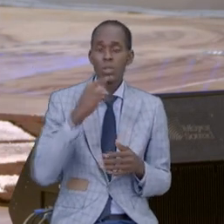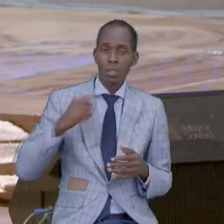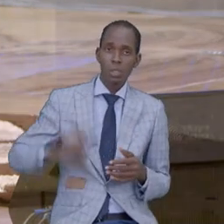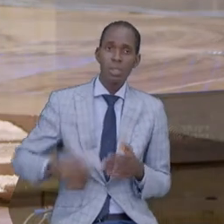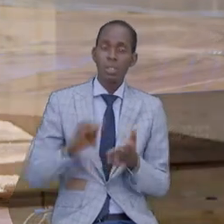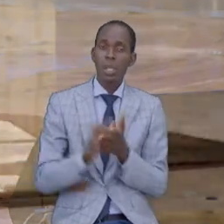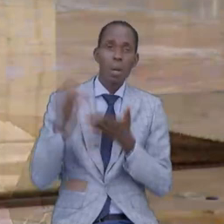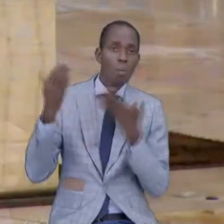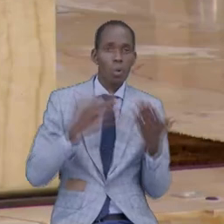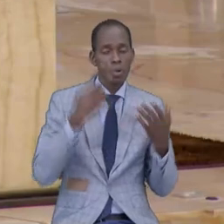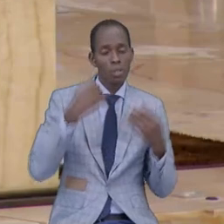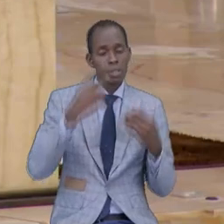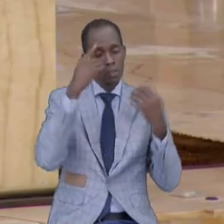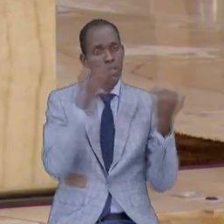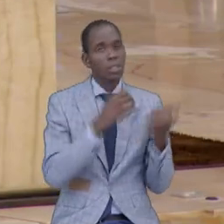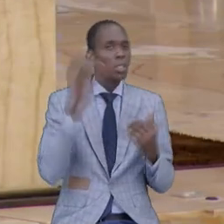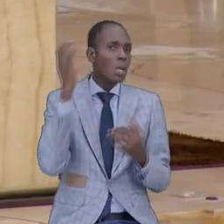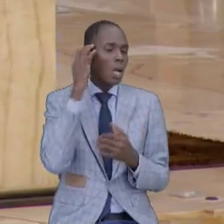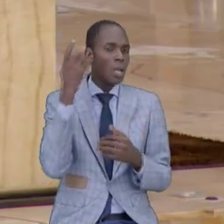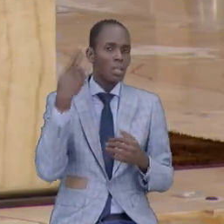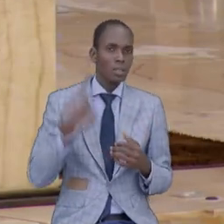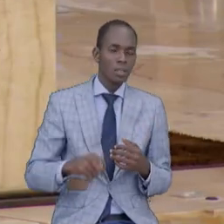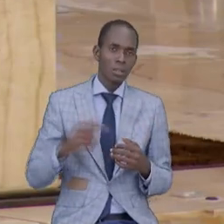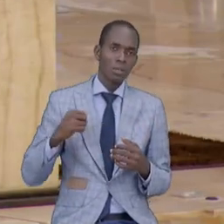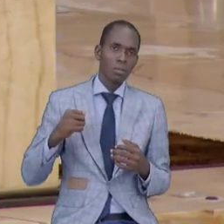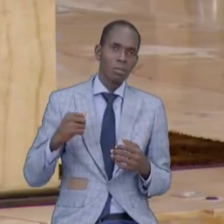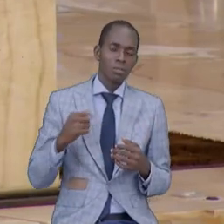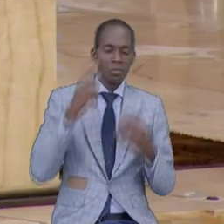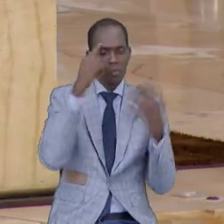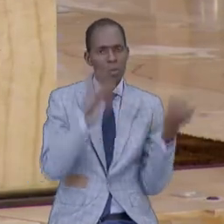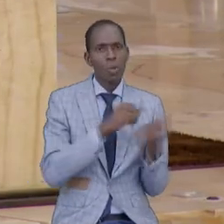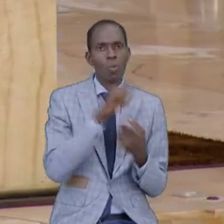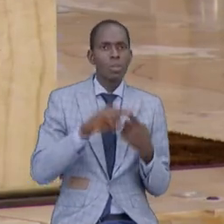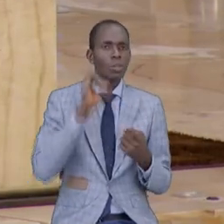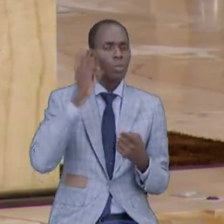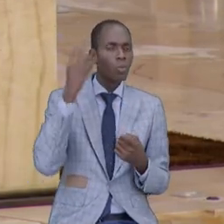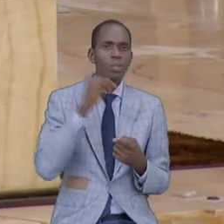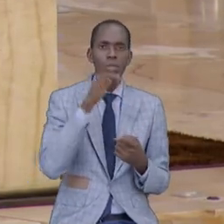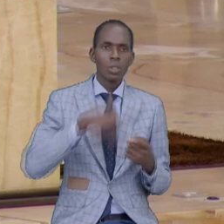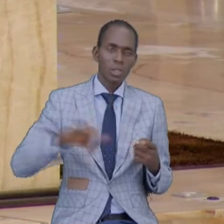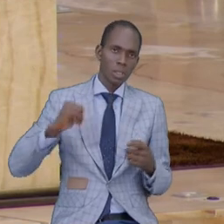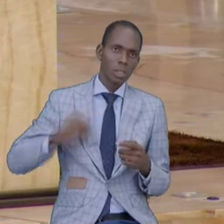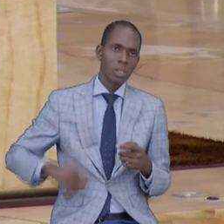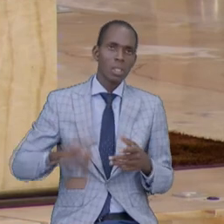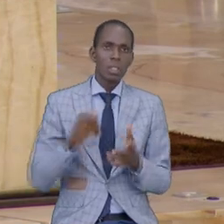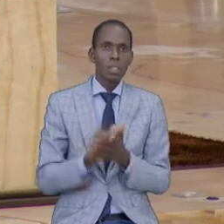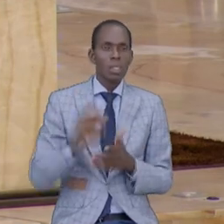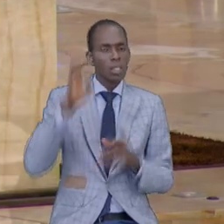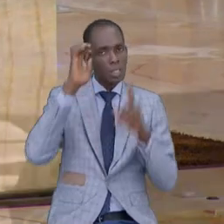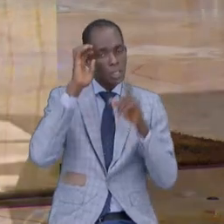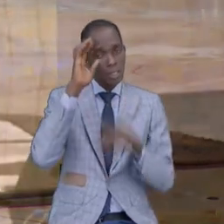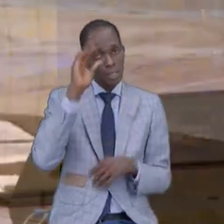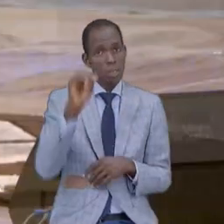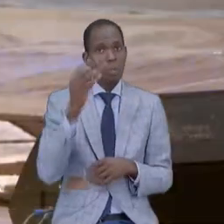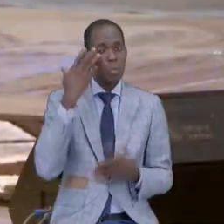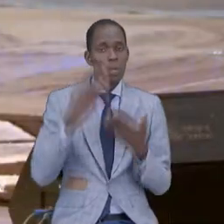faith. He had the faith when he was yet uncircumcised, that he might be the father